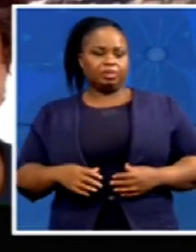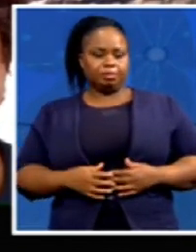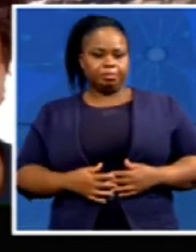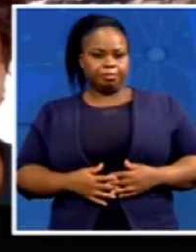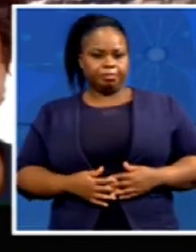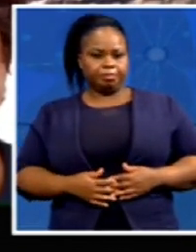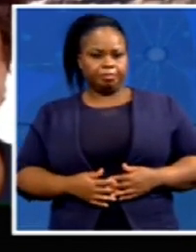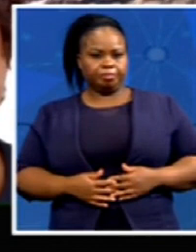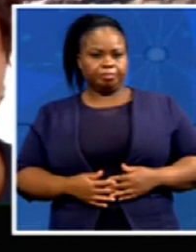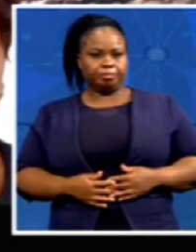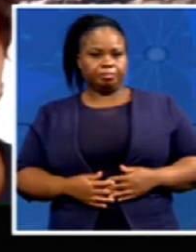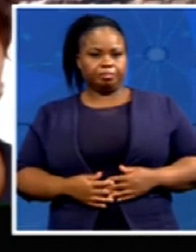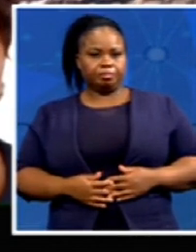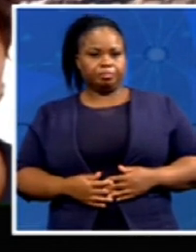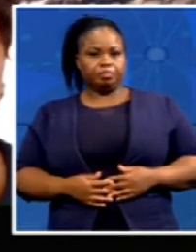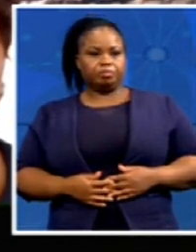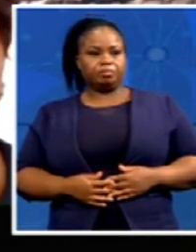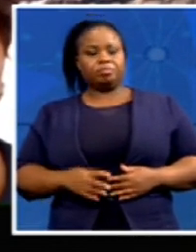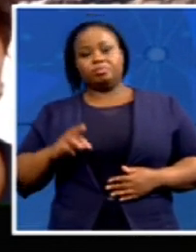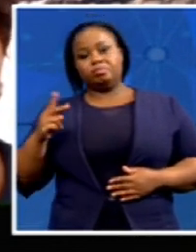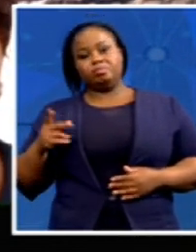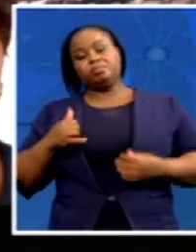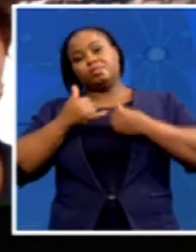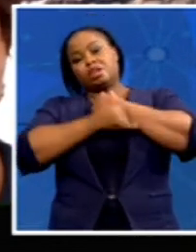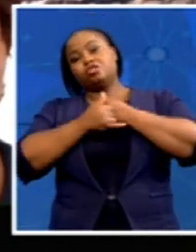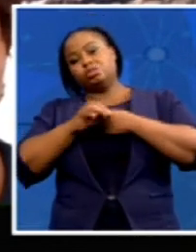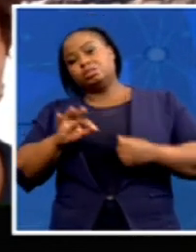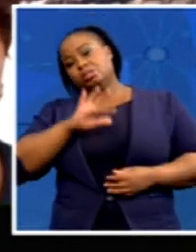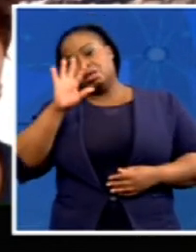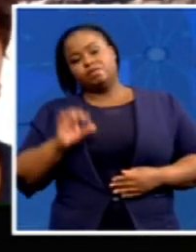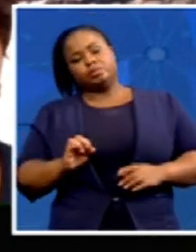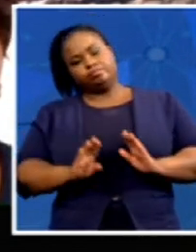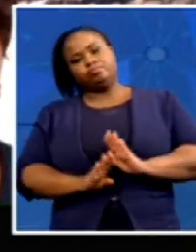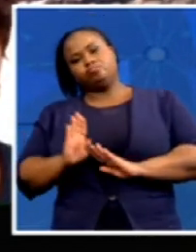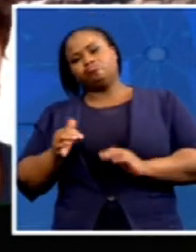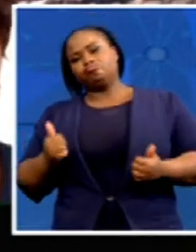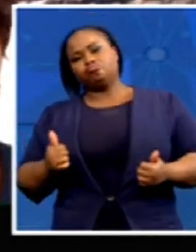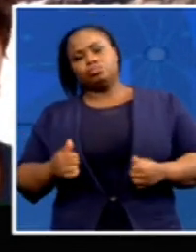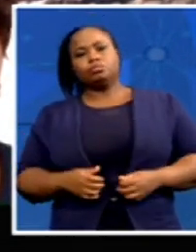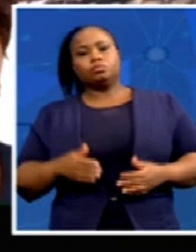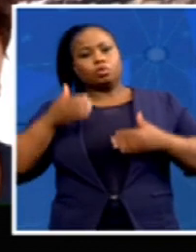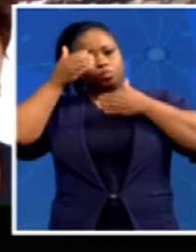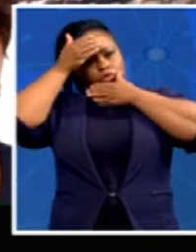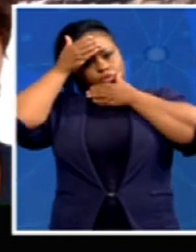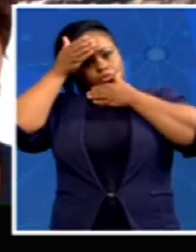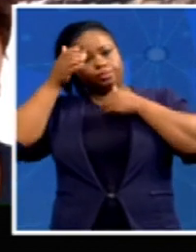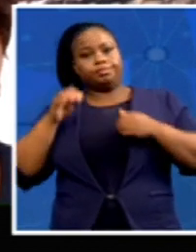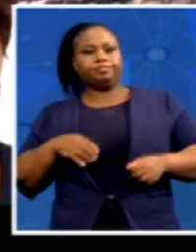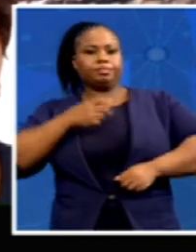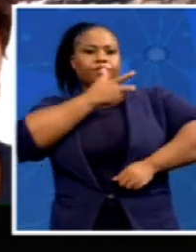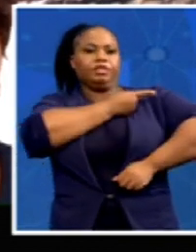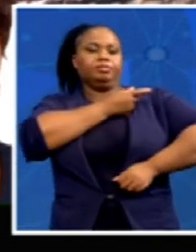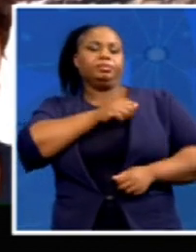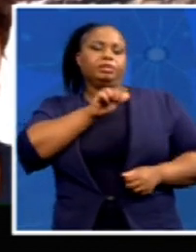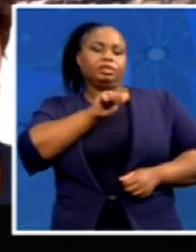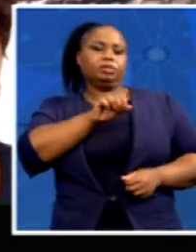Some countries in Africa are making good progress. Morocco has vaccinated about 61% of its population